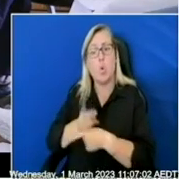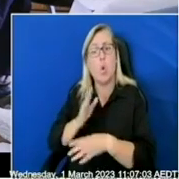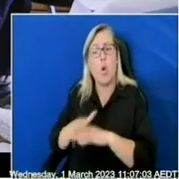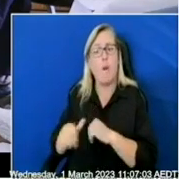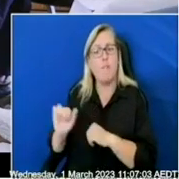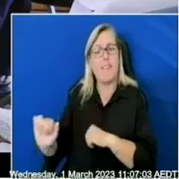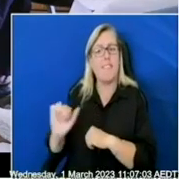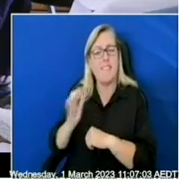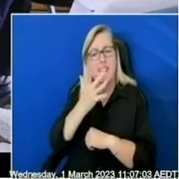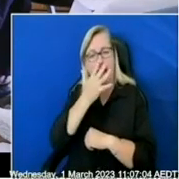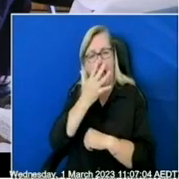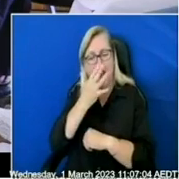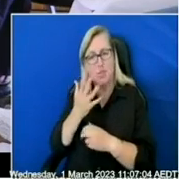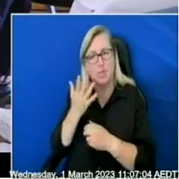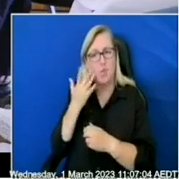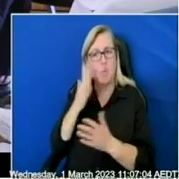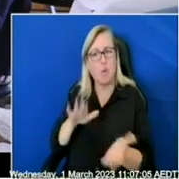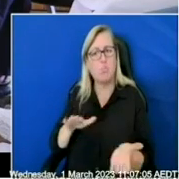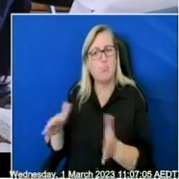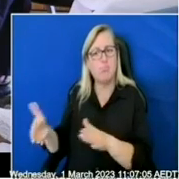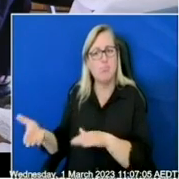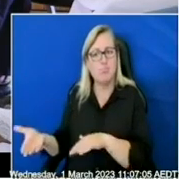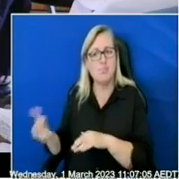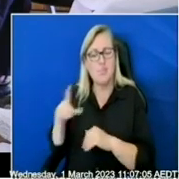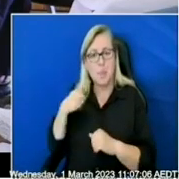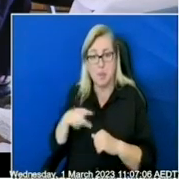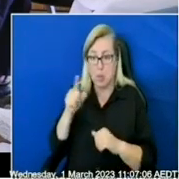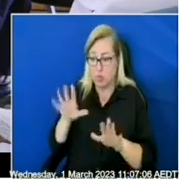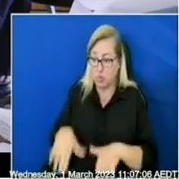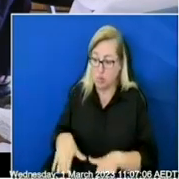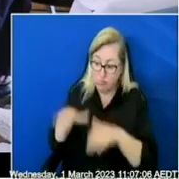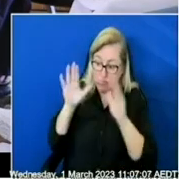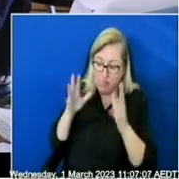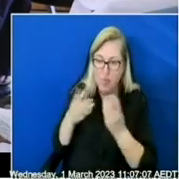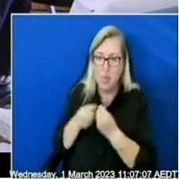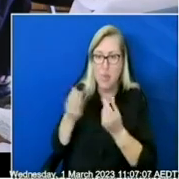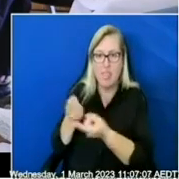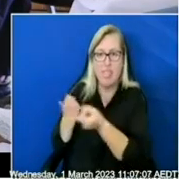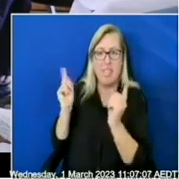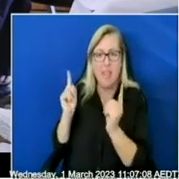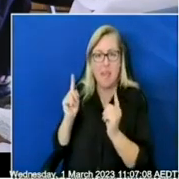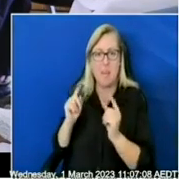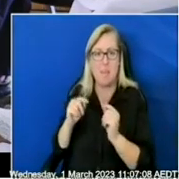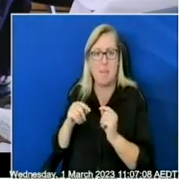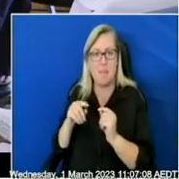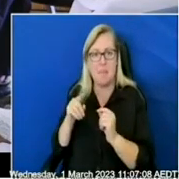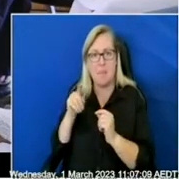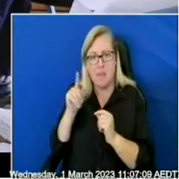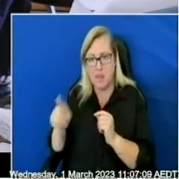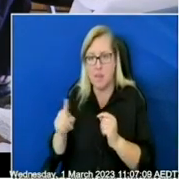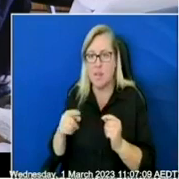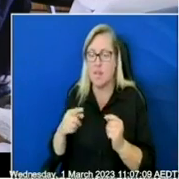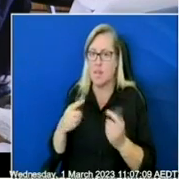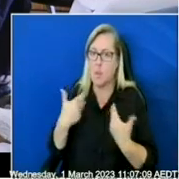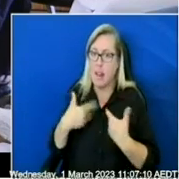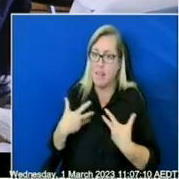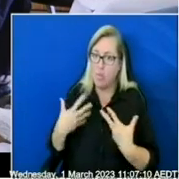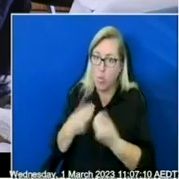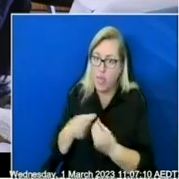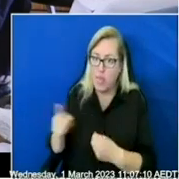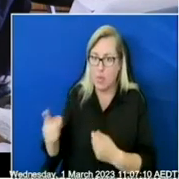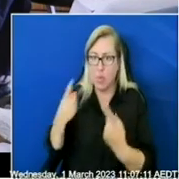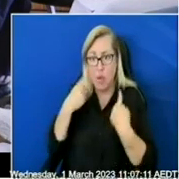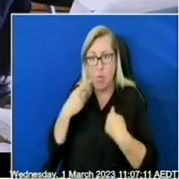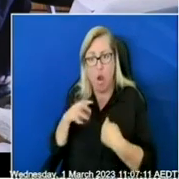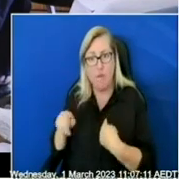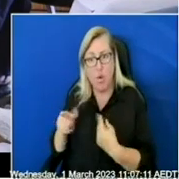them, ate with them, lived with them. I mean, cried for them. Yeah. Auntie Letty, we used to love going to her house. Little beautiful